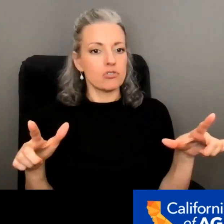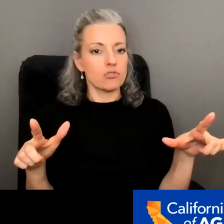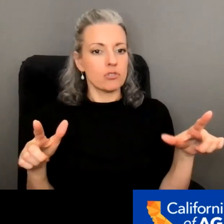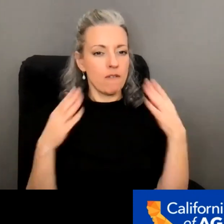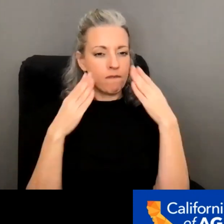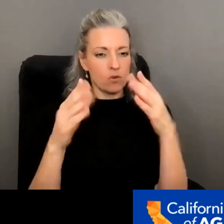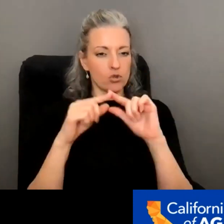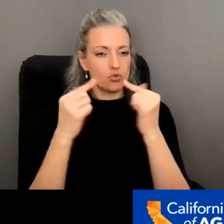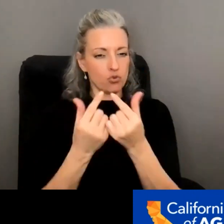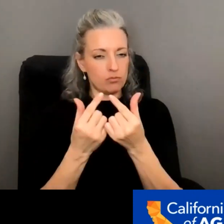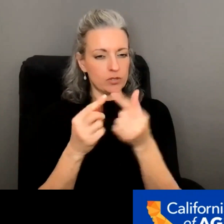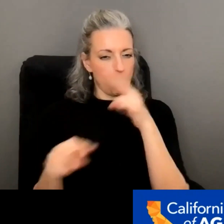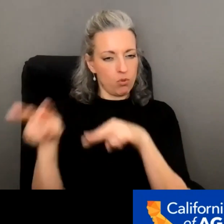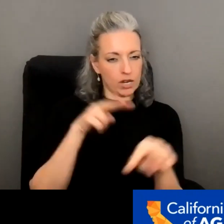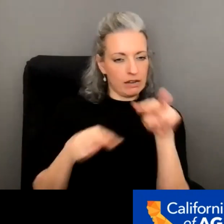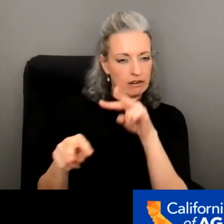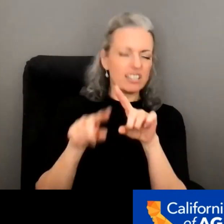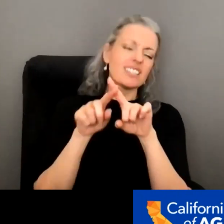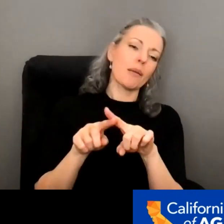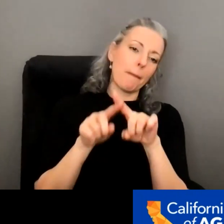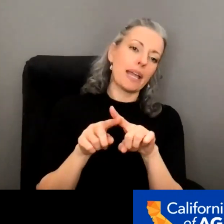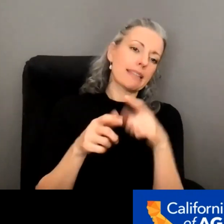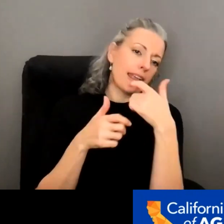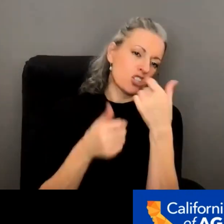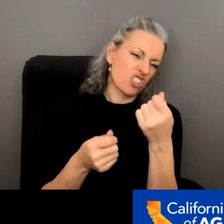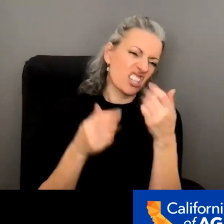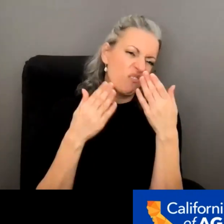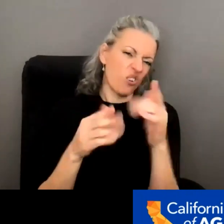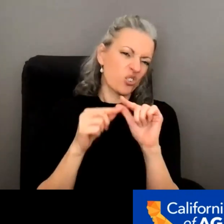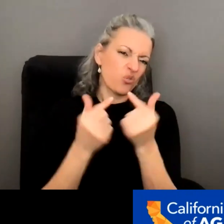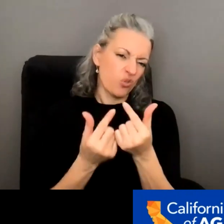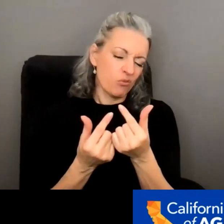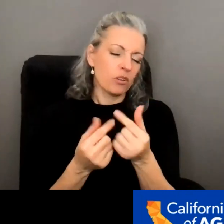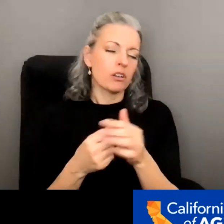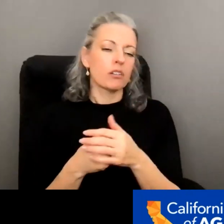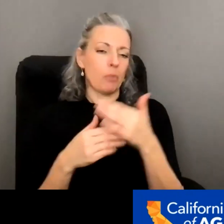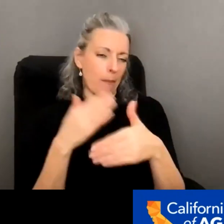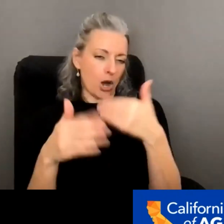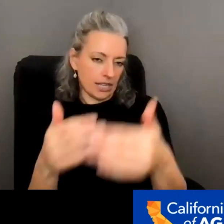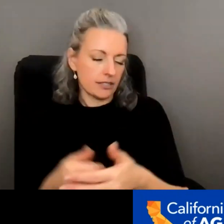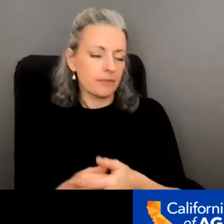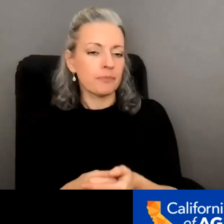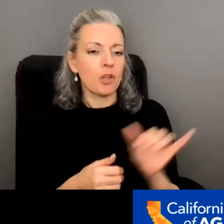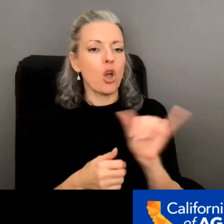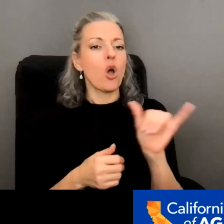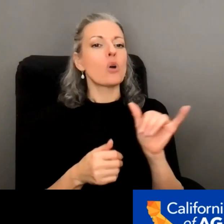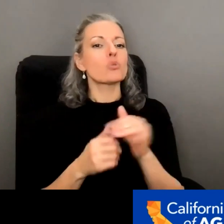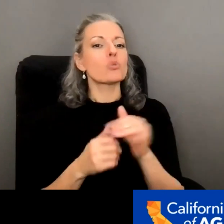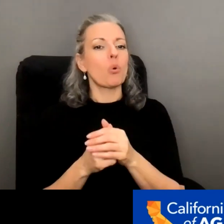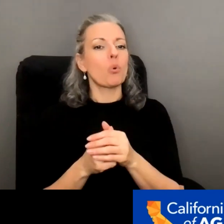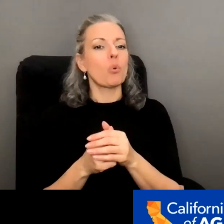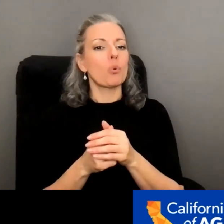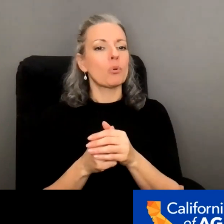that we're exploring, and part of that will depend on the interest in the focus group through the recruitment process. And then we're going to also be sort of, and again, these